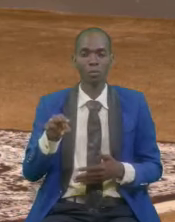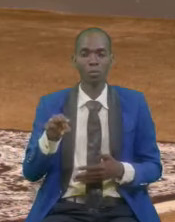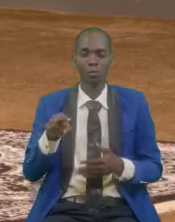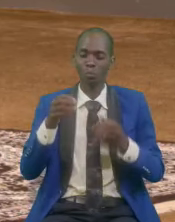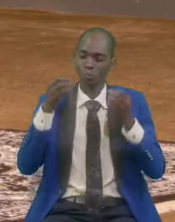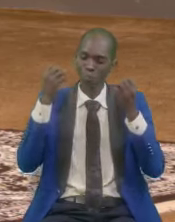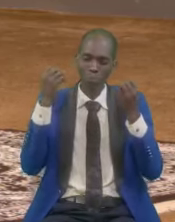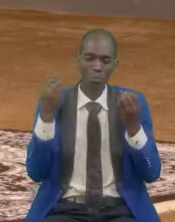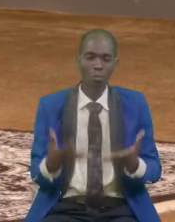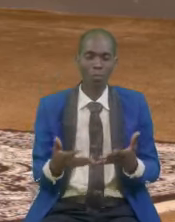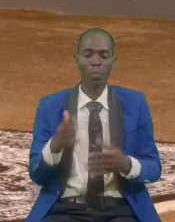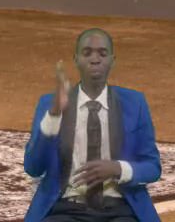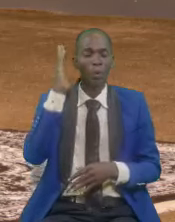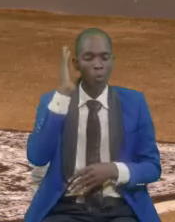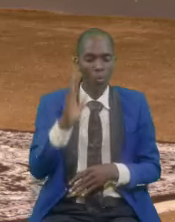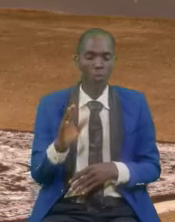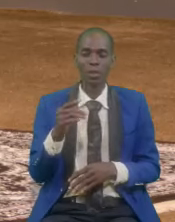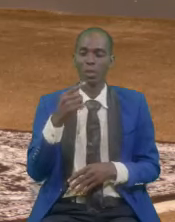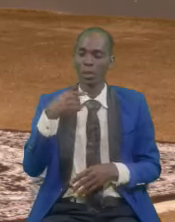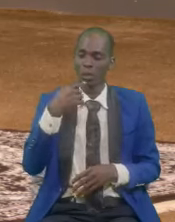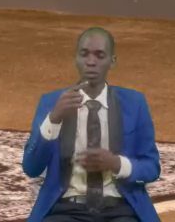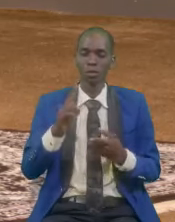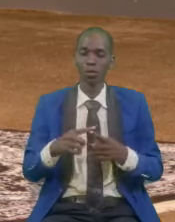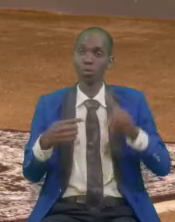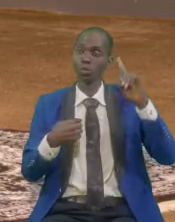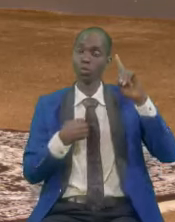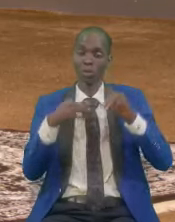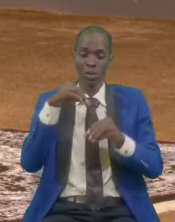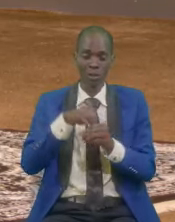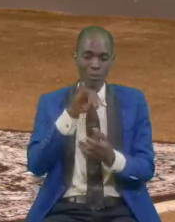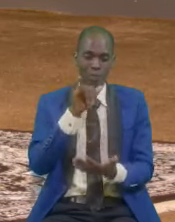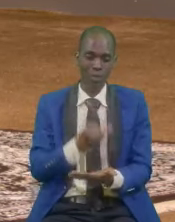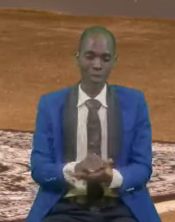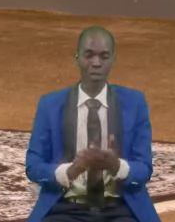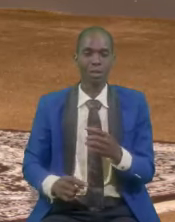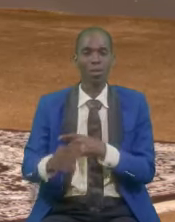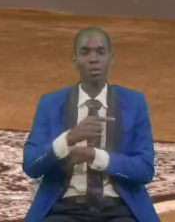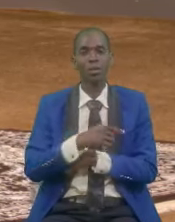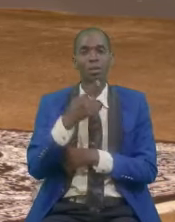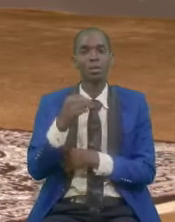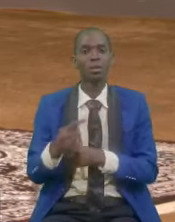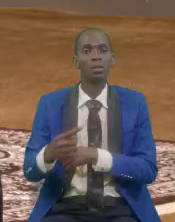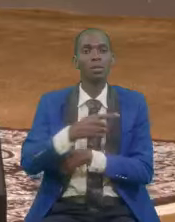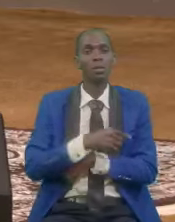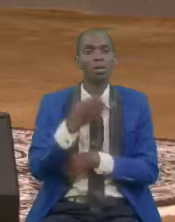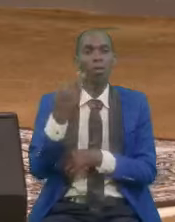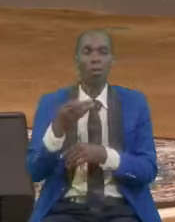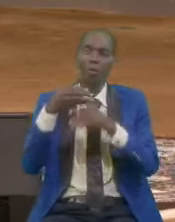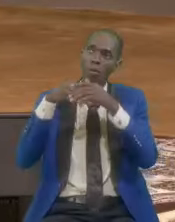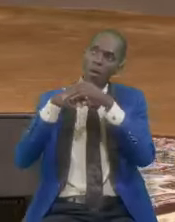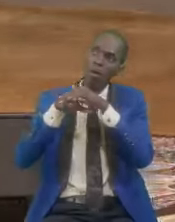many will say to me in that day, the day of